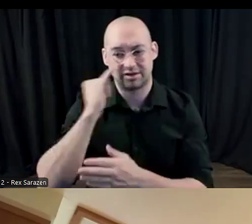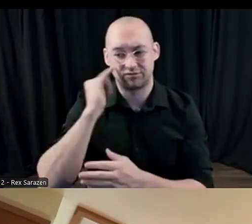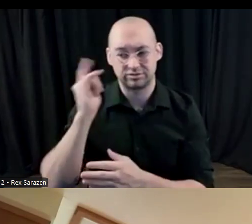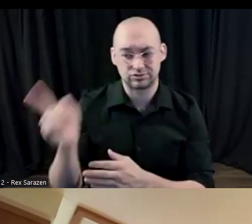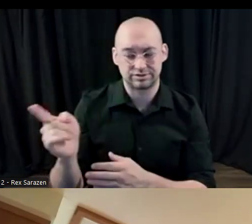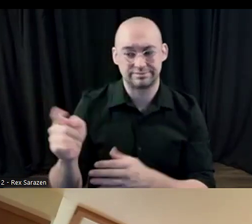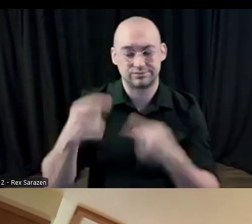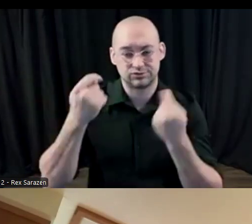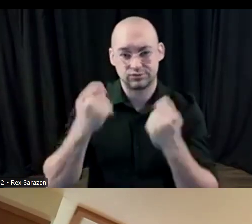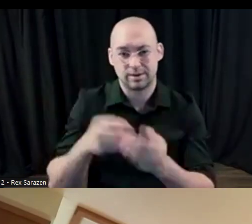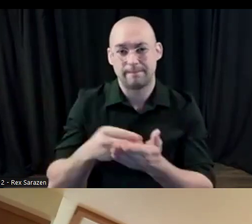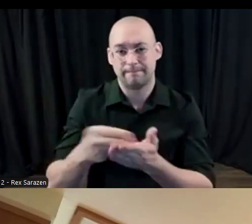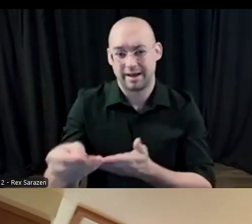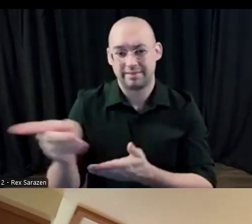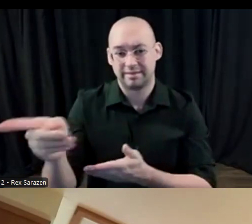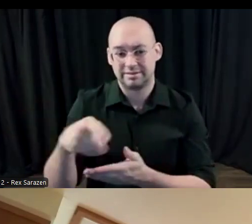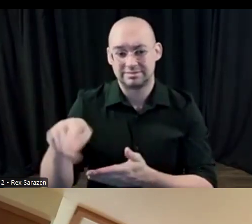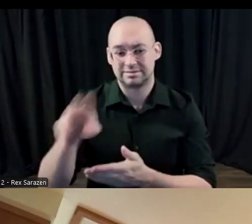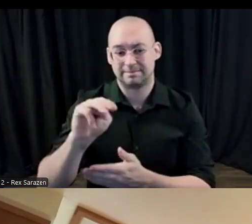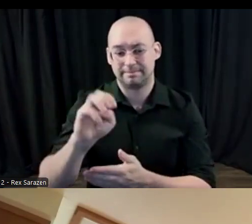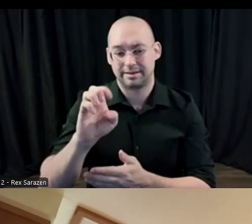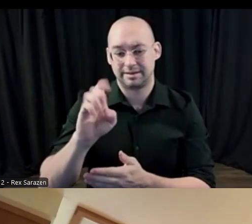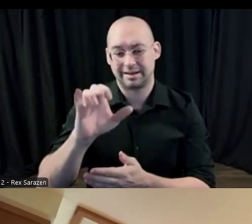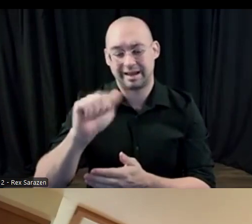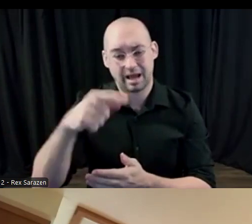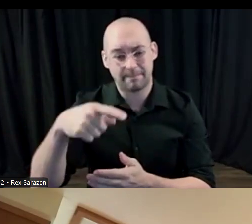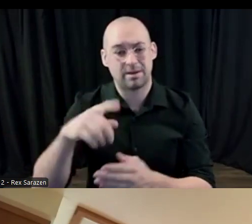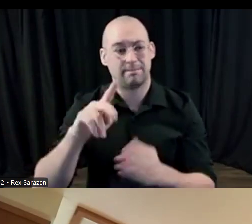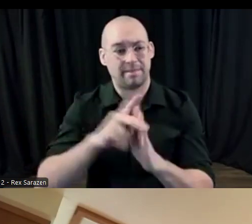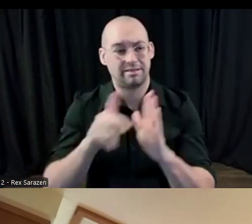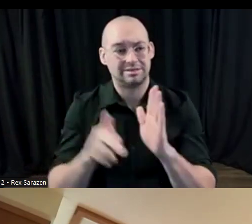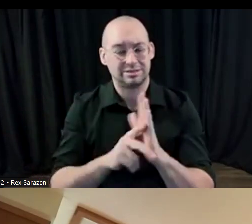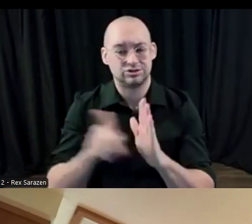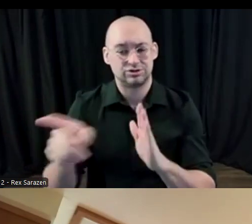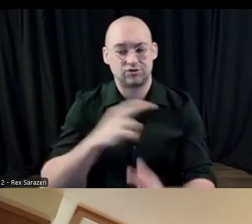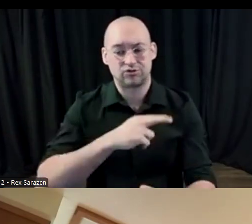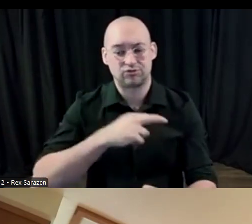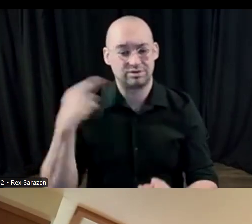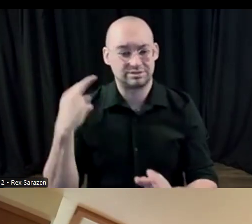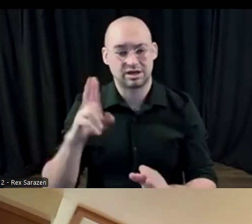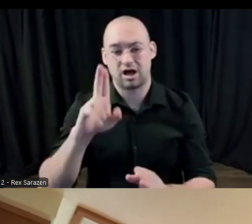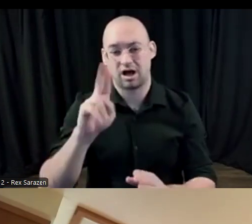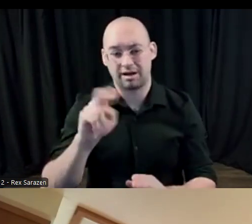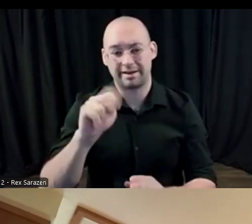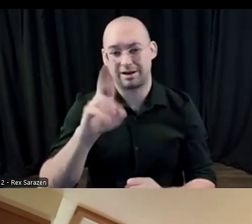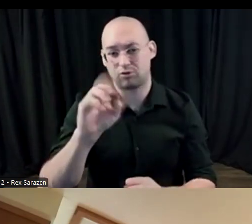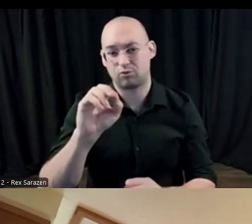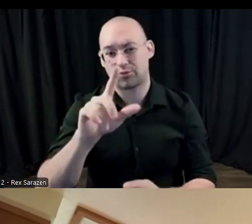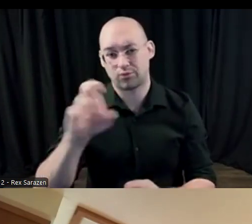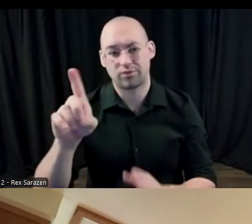to buy these Medigap policies, she would risk being unenrolled for Part C